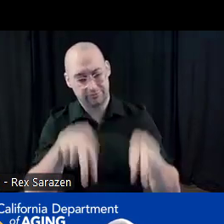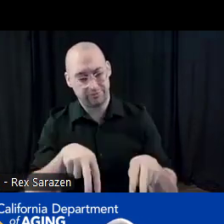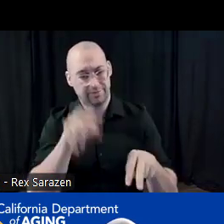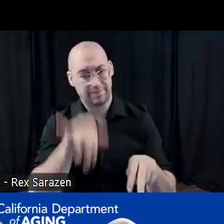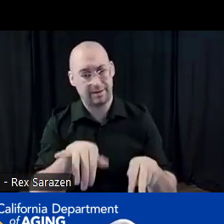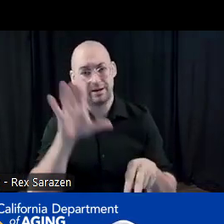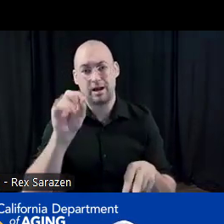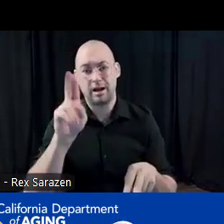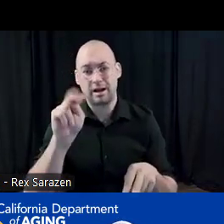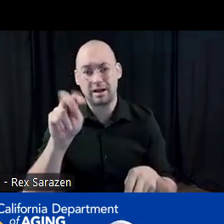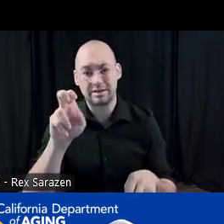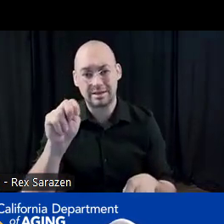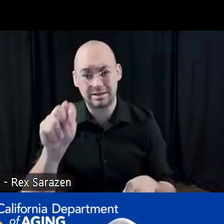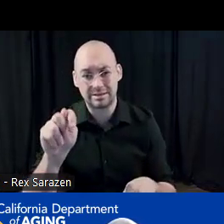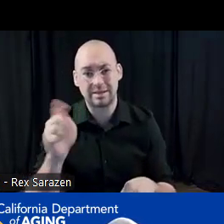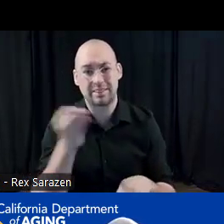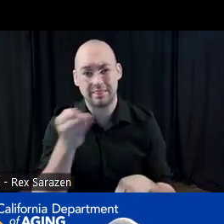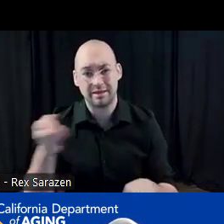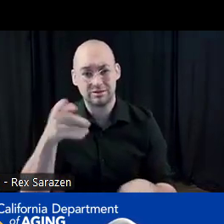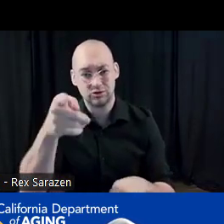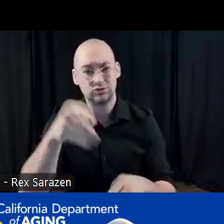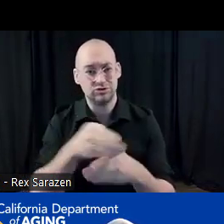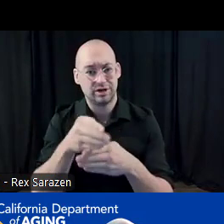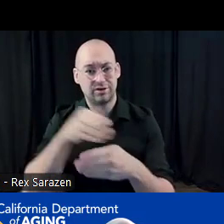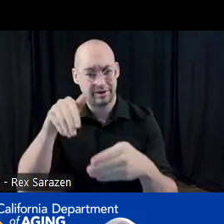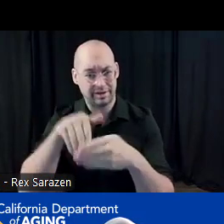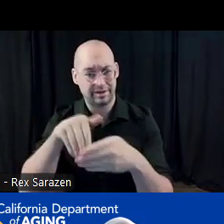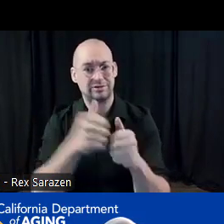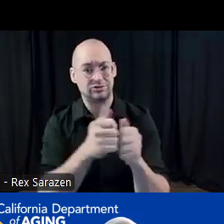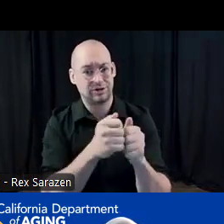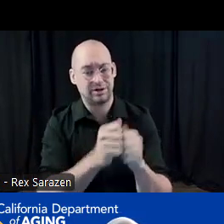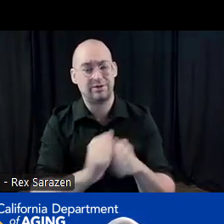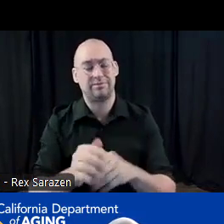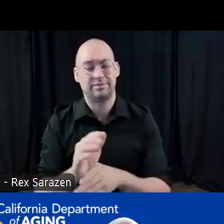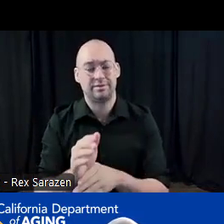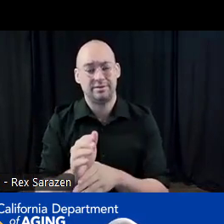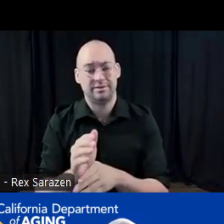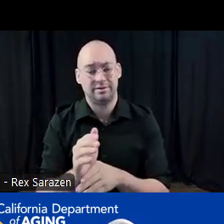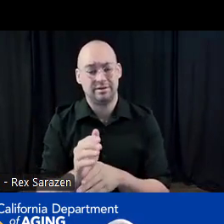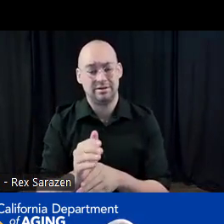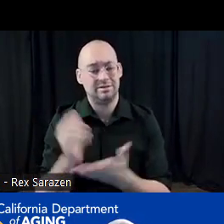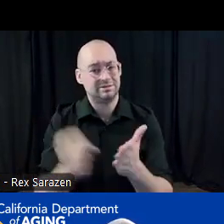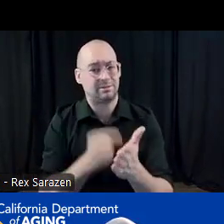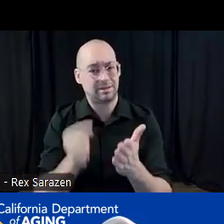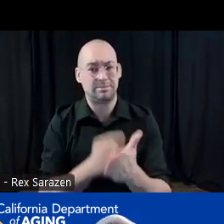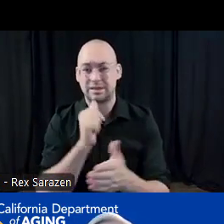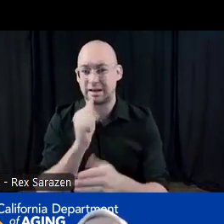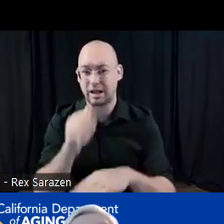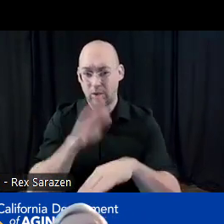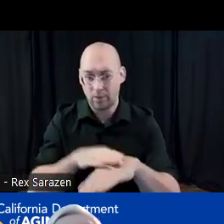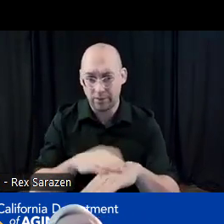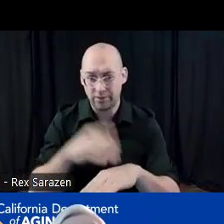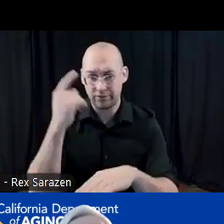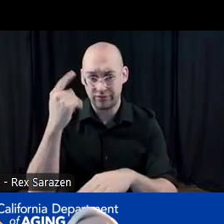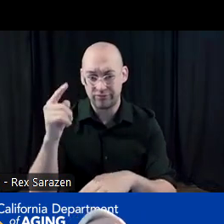chat. The chat and the question and answer functions are not enabled for comments from public attendees, but